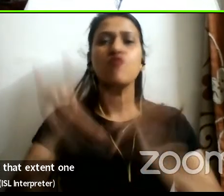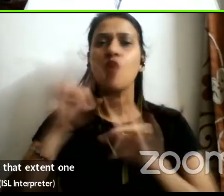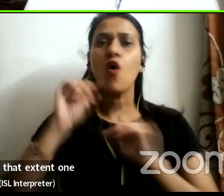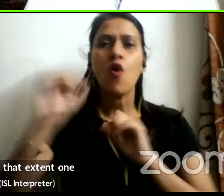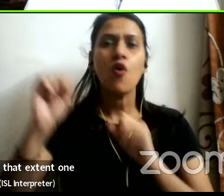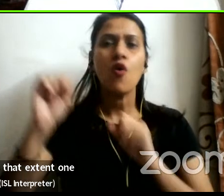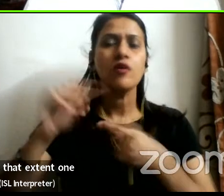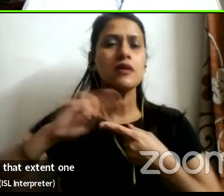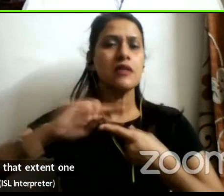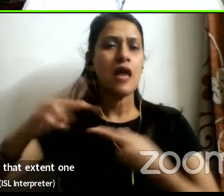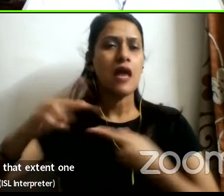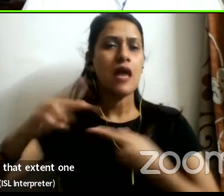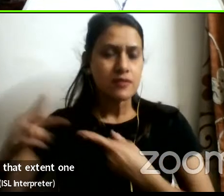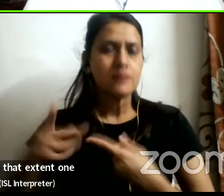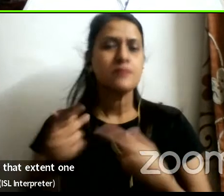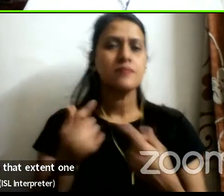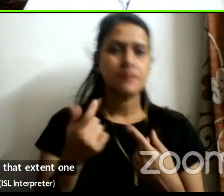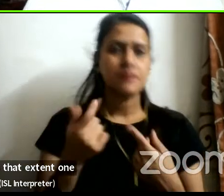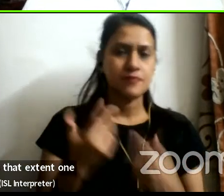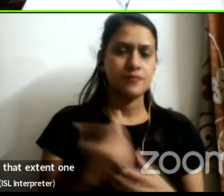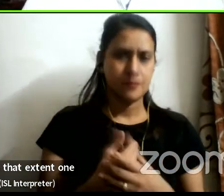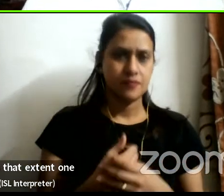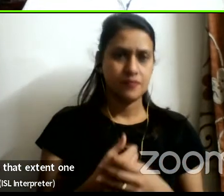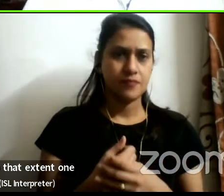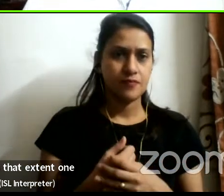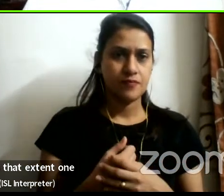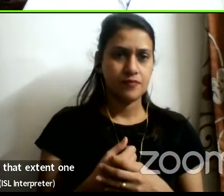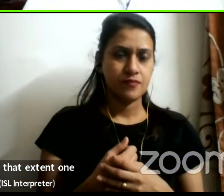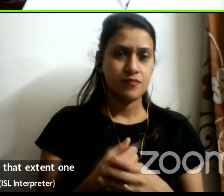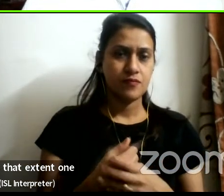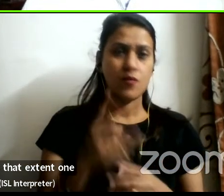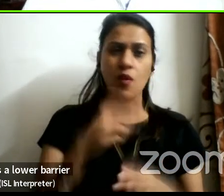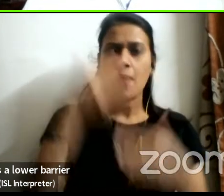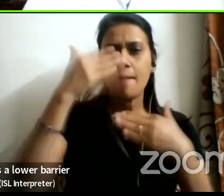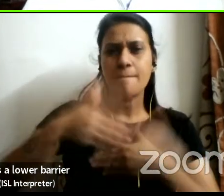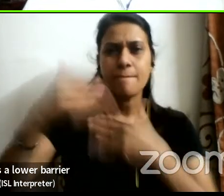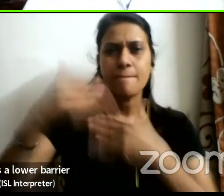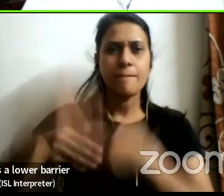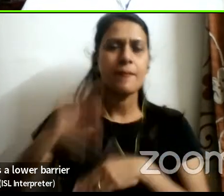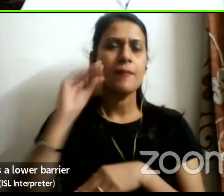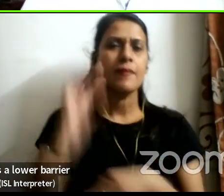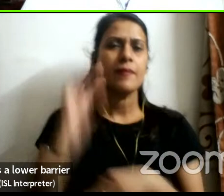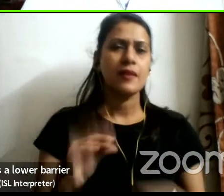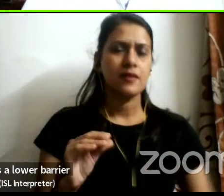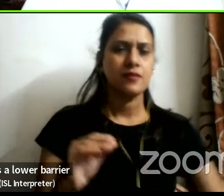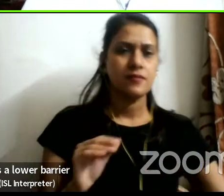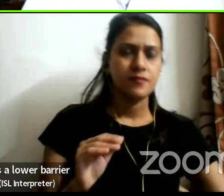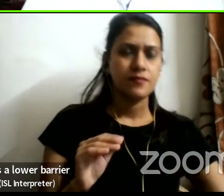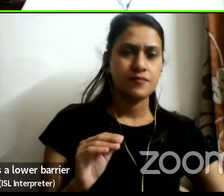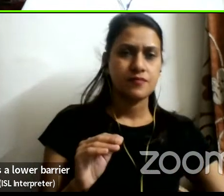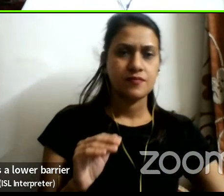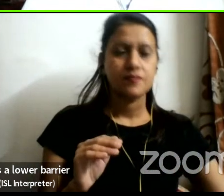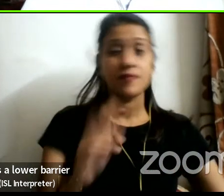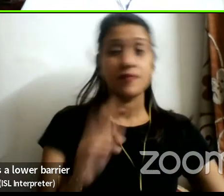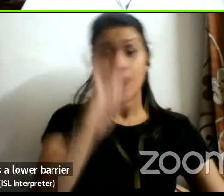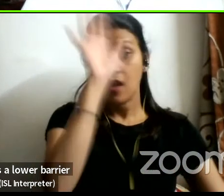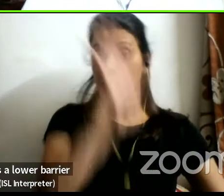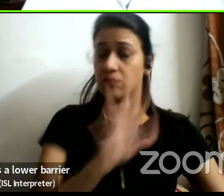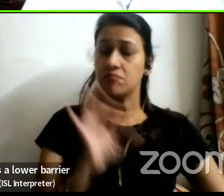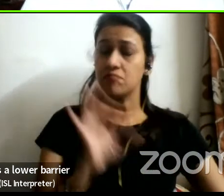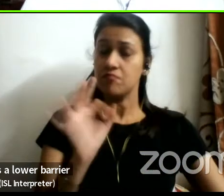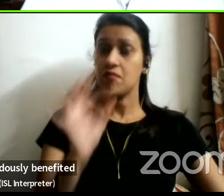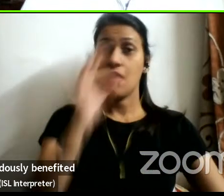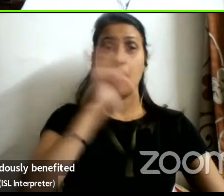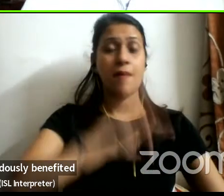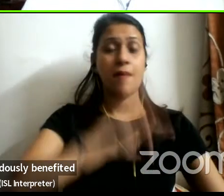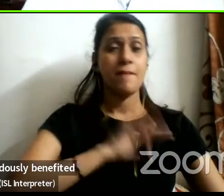can see that the fact that there is a lower barrier to entry in the tech sector, India has tremendously benefited from